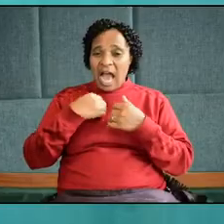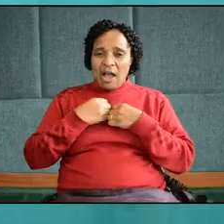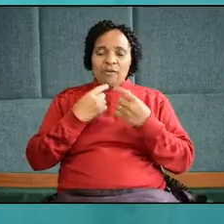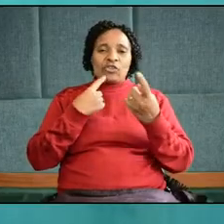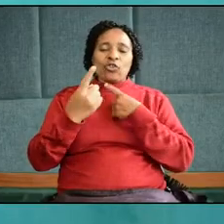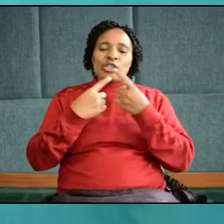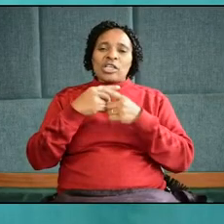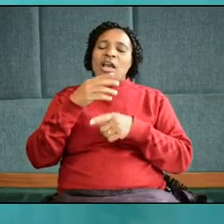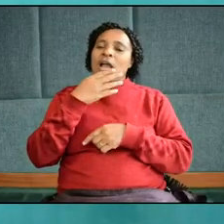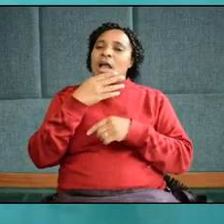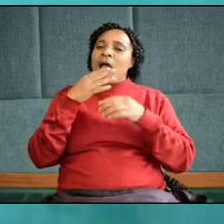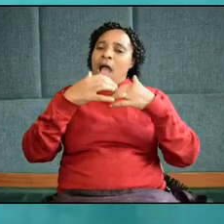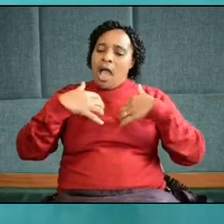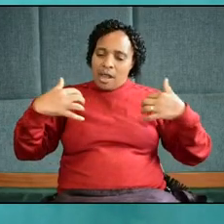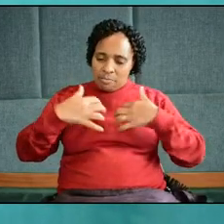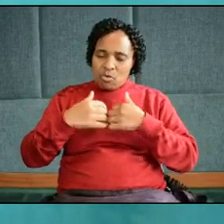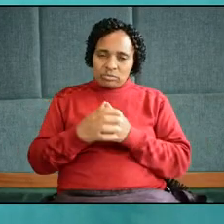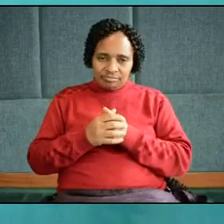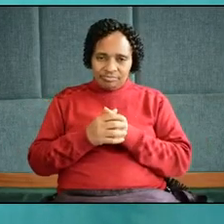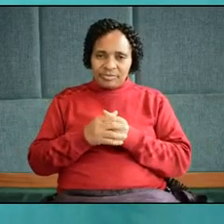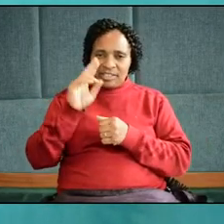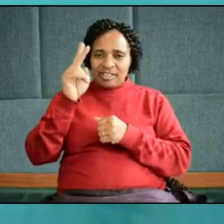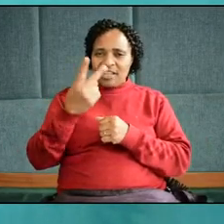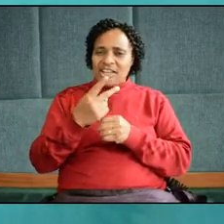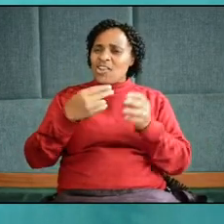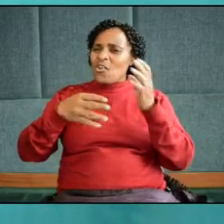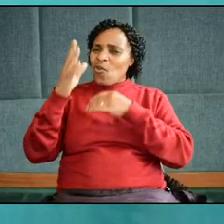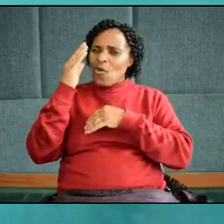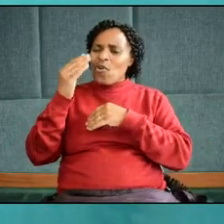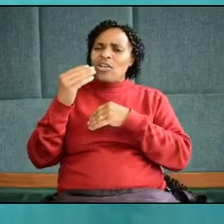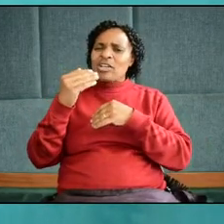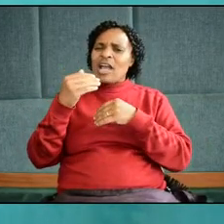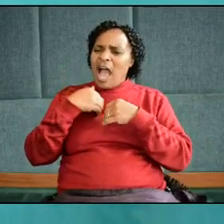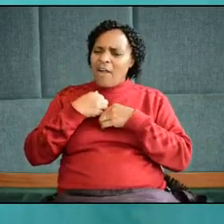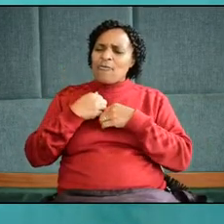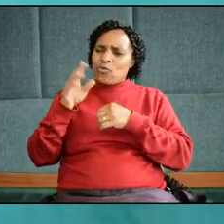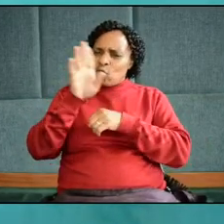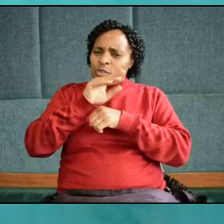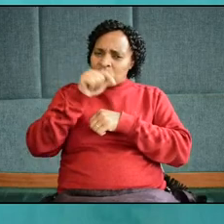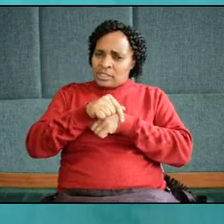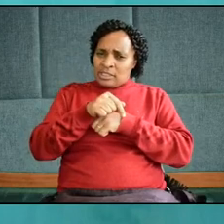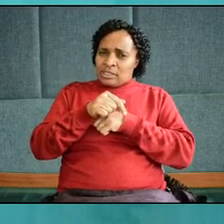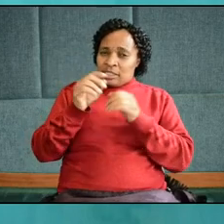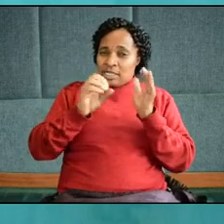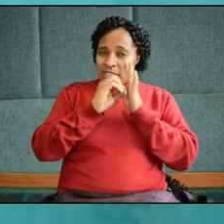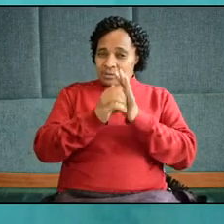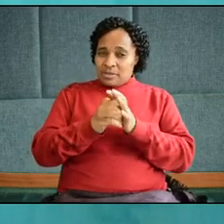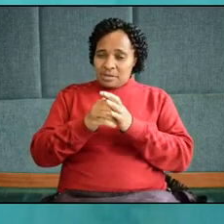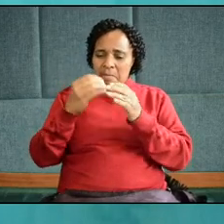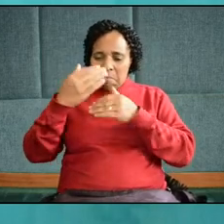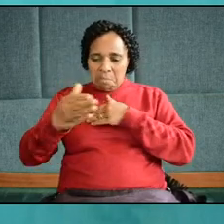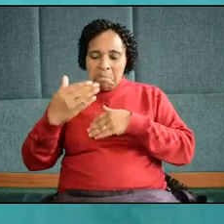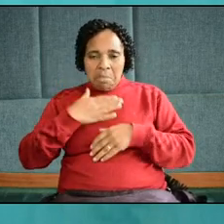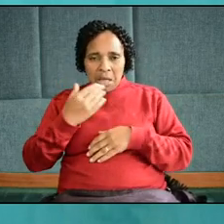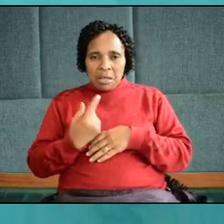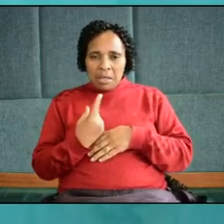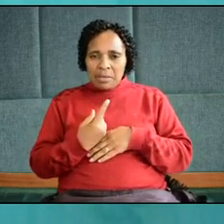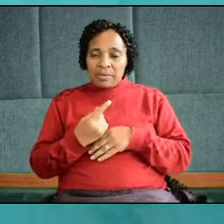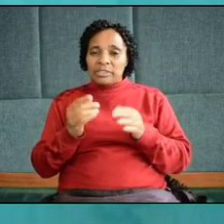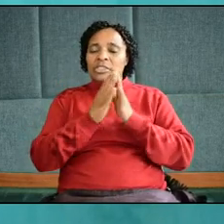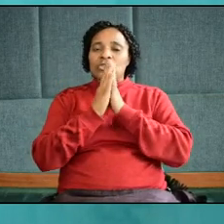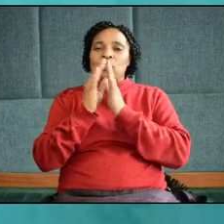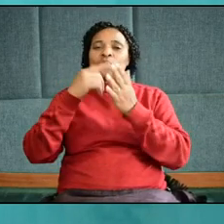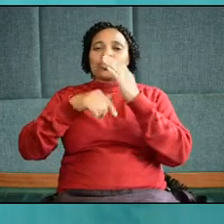talking animal. Second, it seems that God behaves in an enigmatic way. But let me not jump ahead of myself. So the